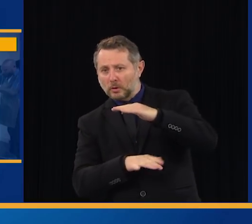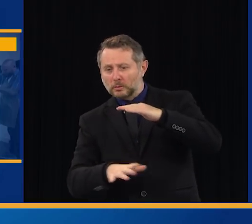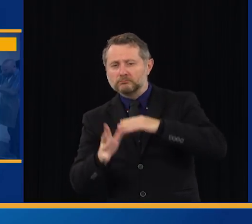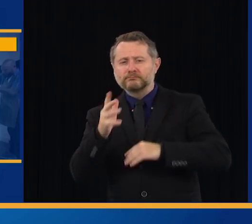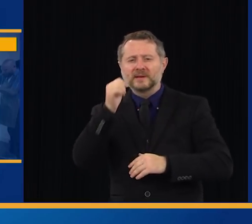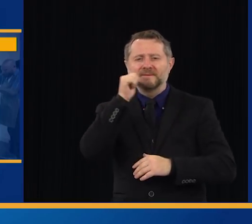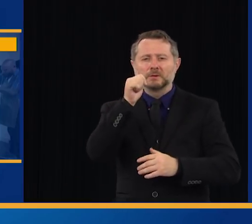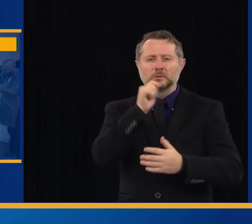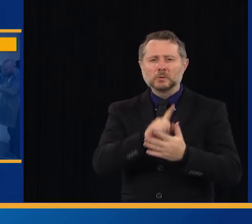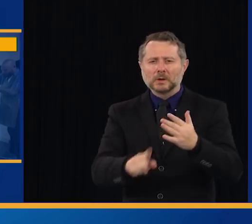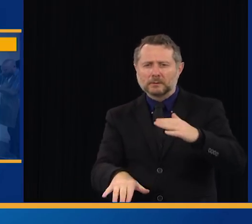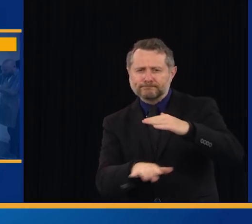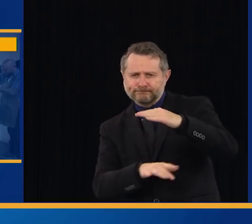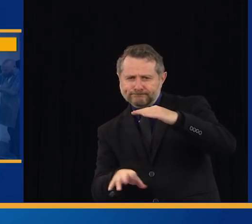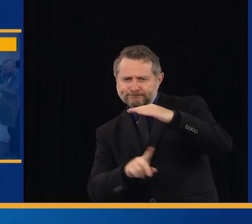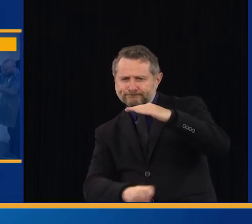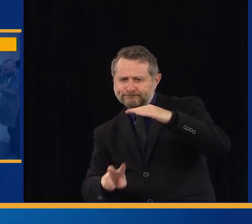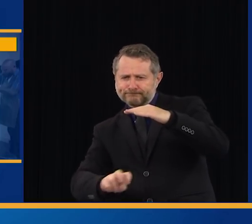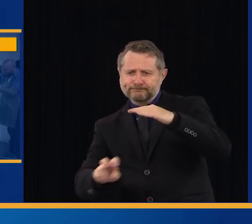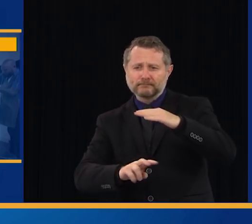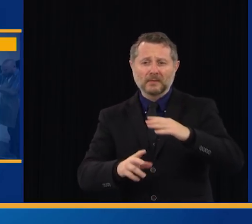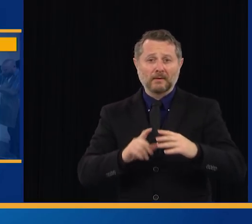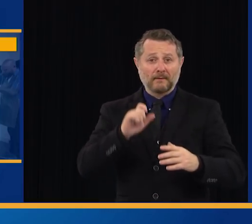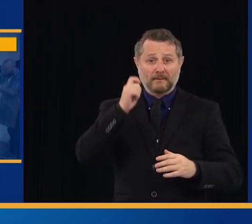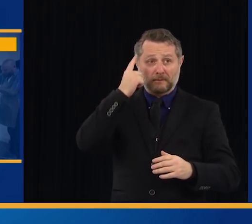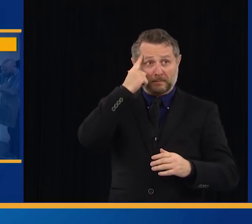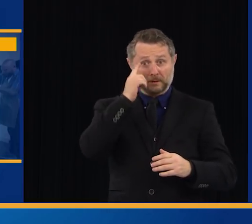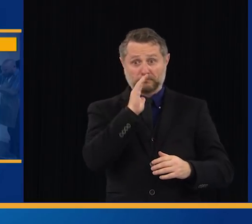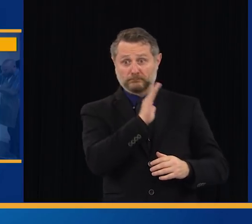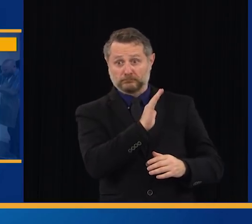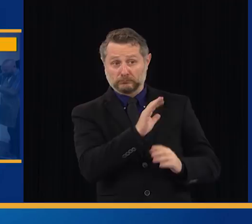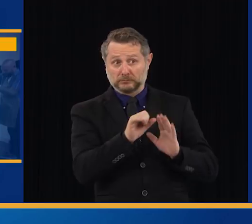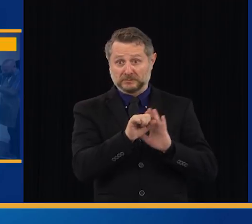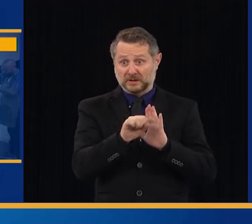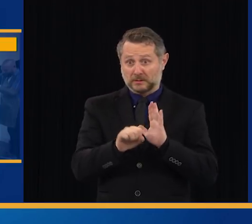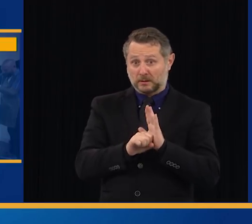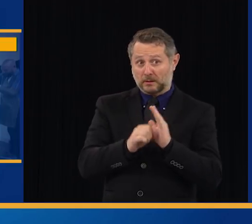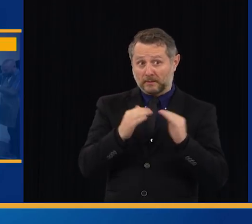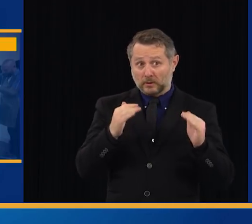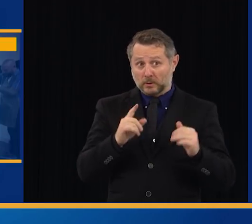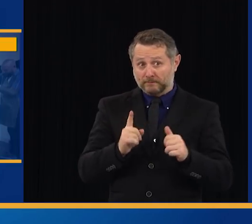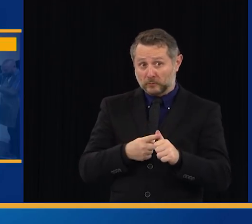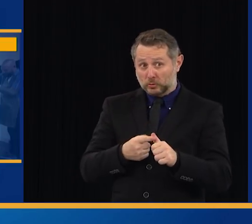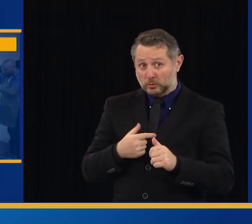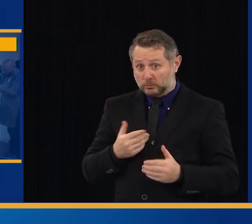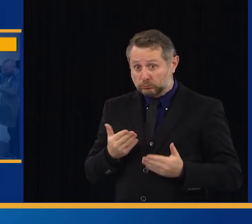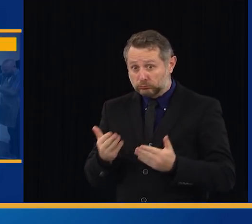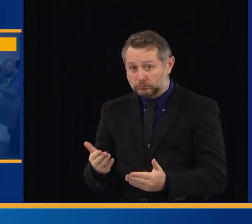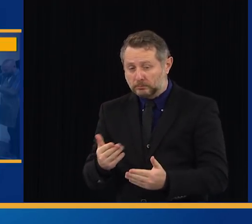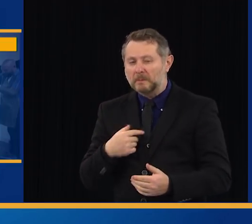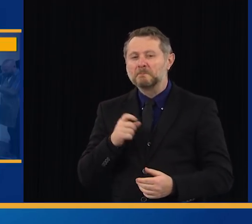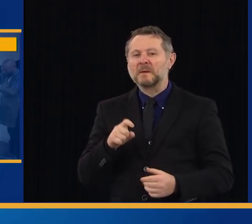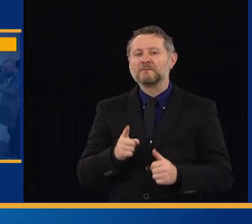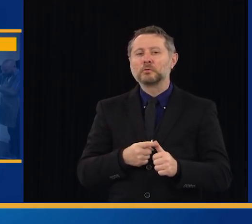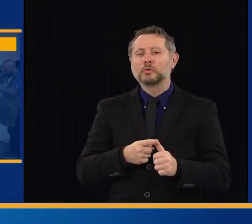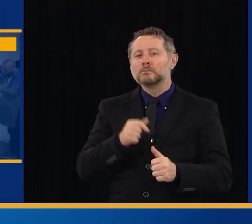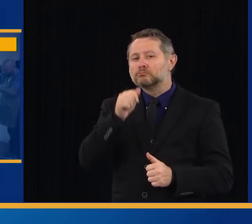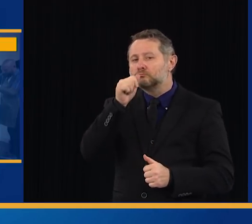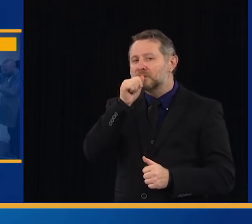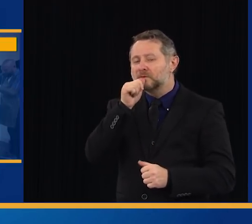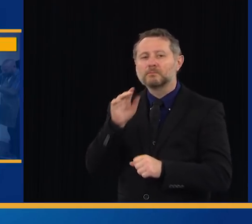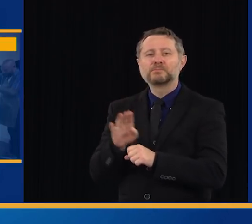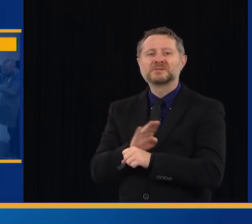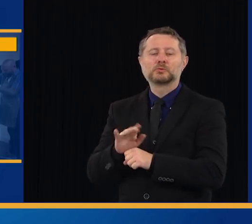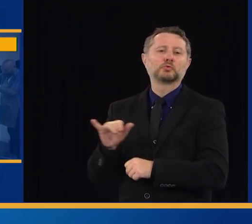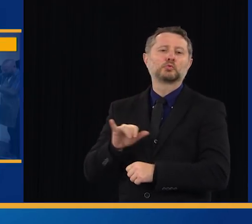be all about what government does, what government does. The private sector now has to think about what they